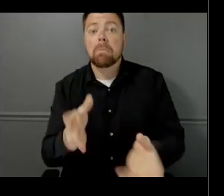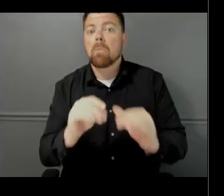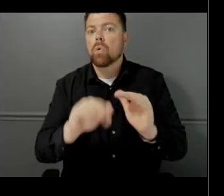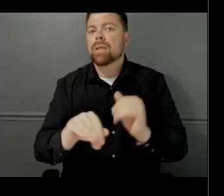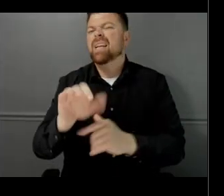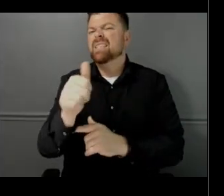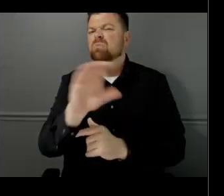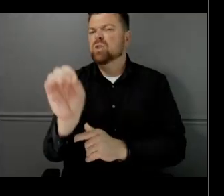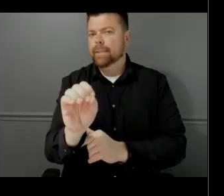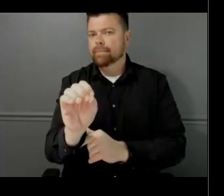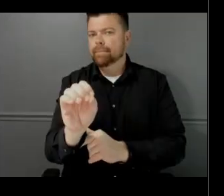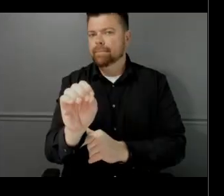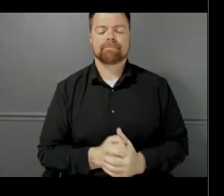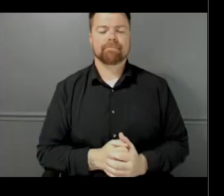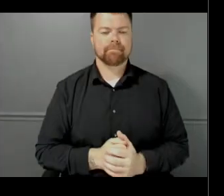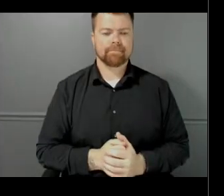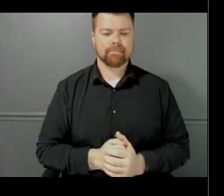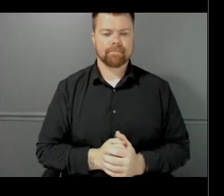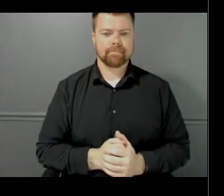10%.